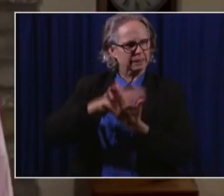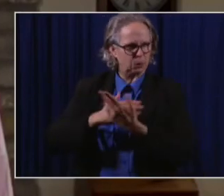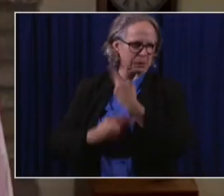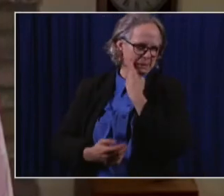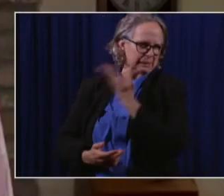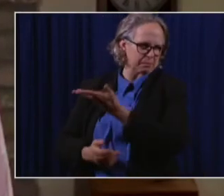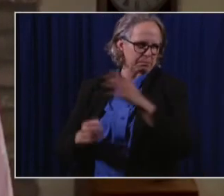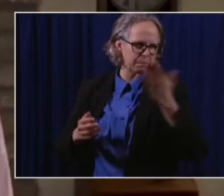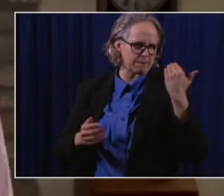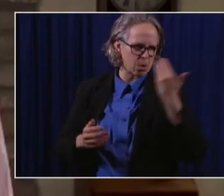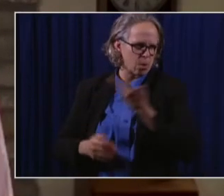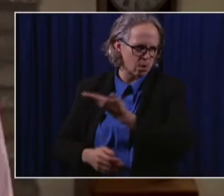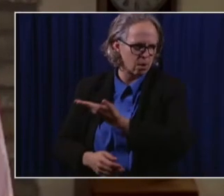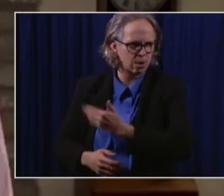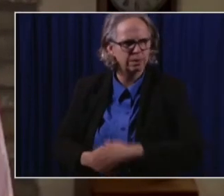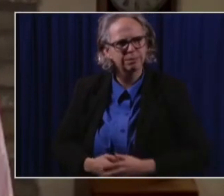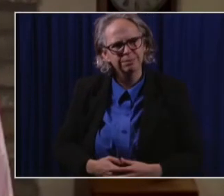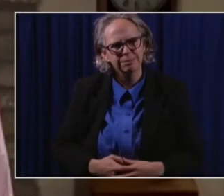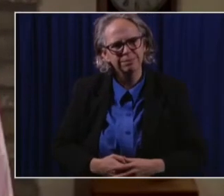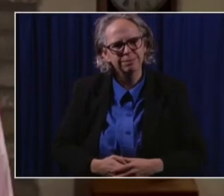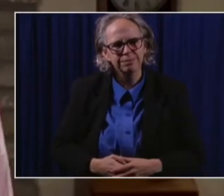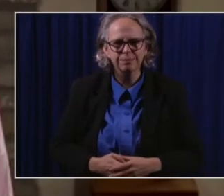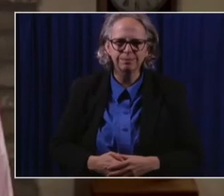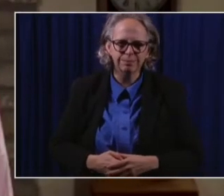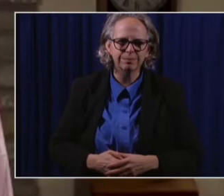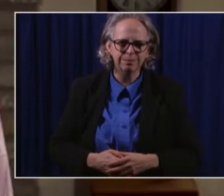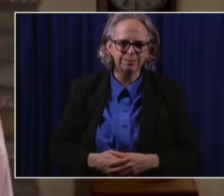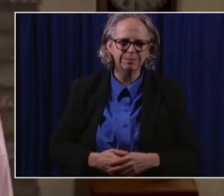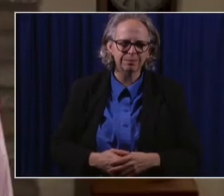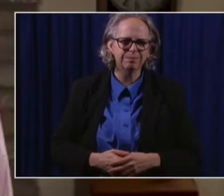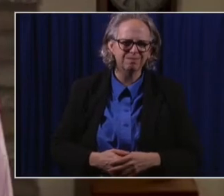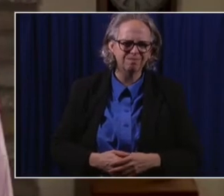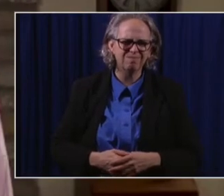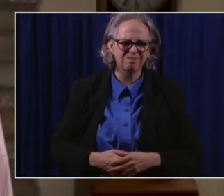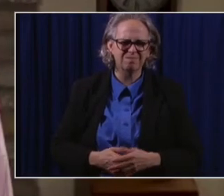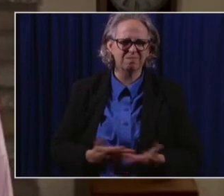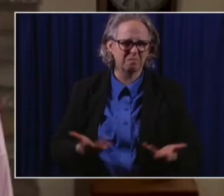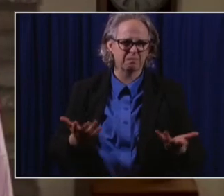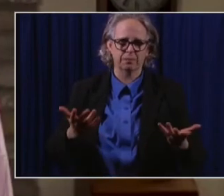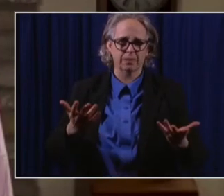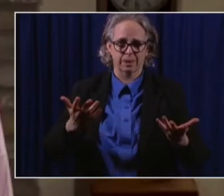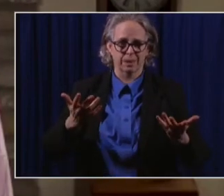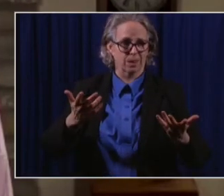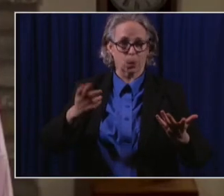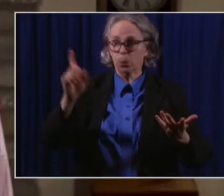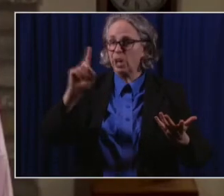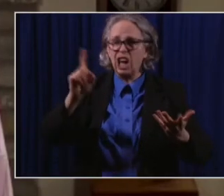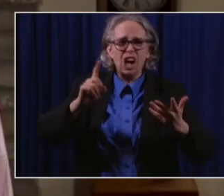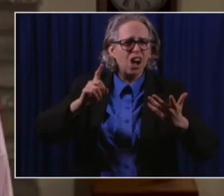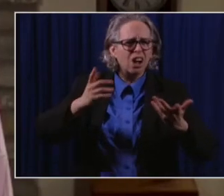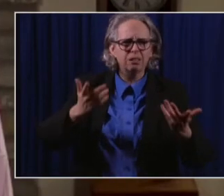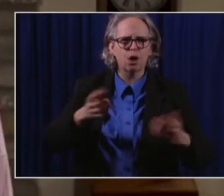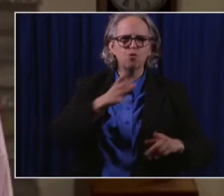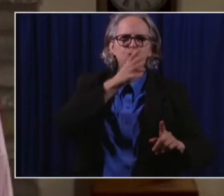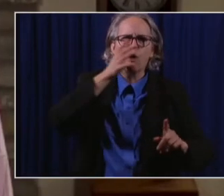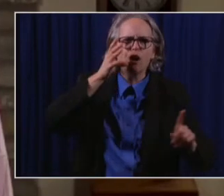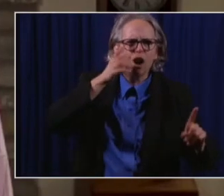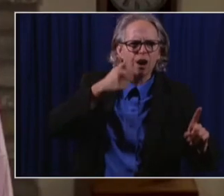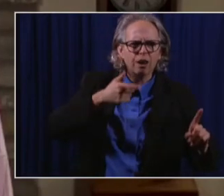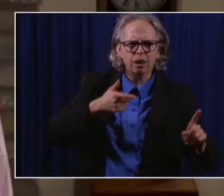occurrence. Again, we're seeing a number of counties, well over half the counties that are